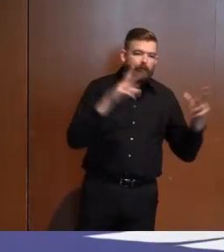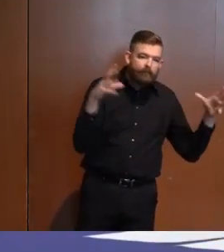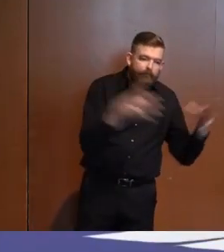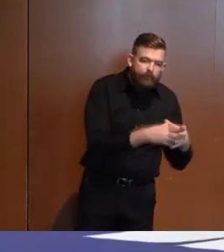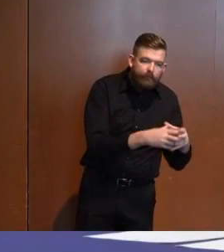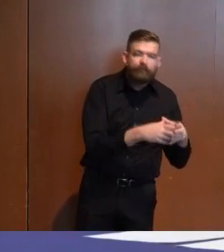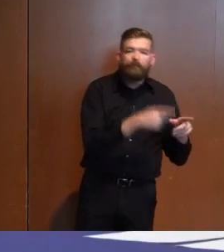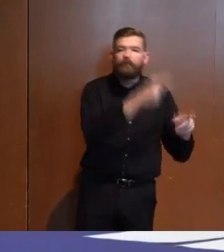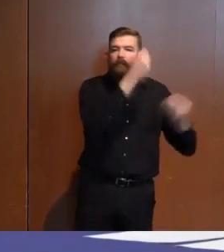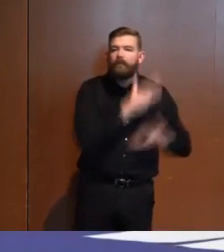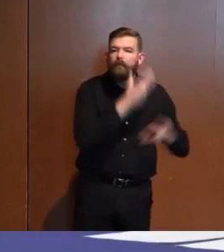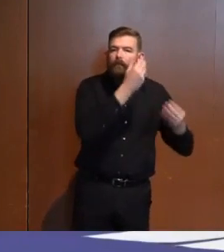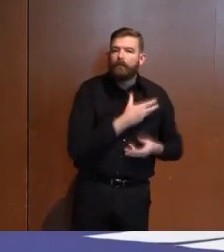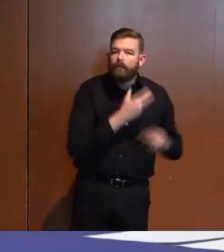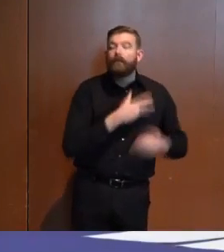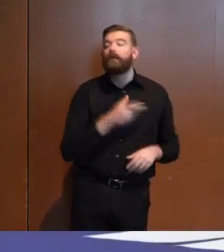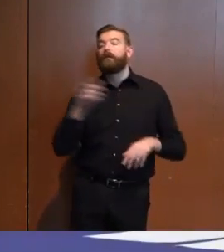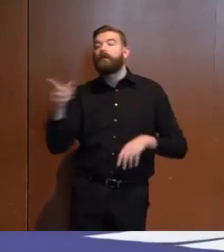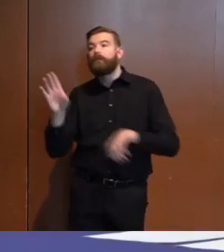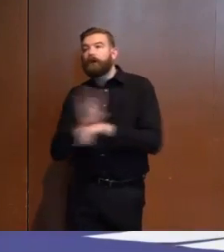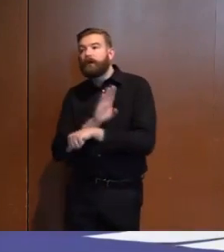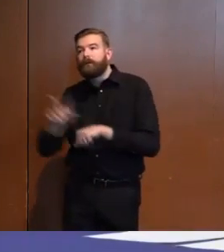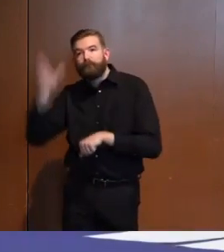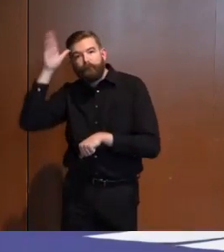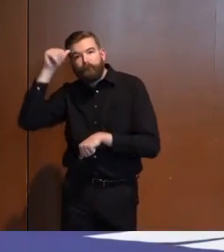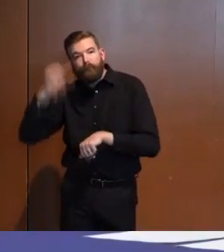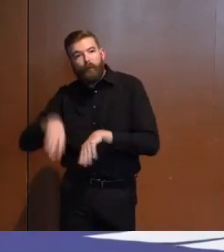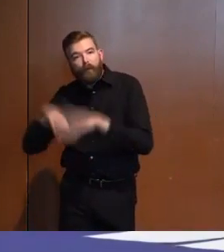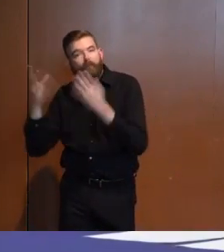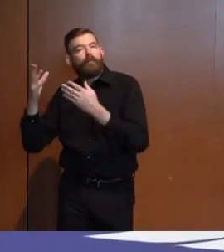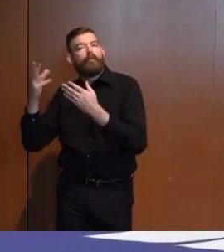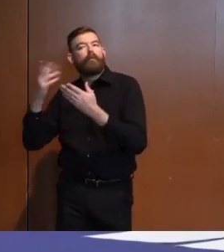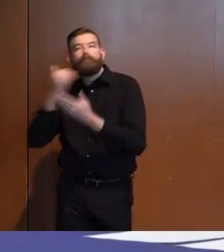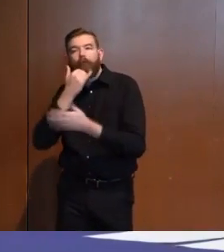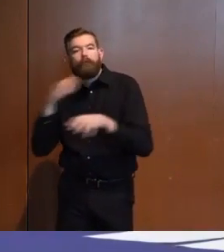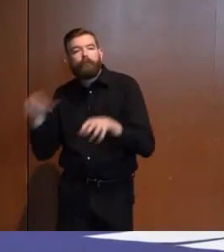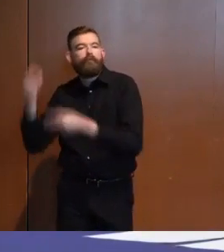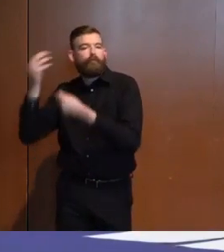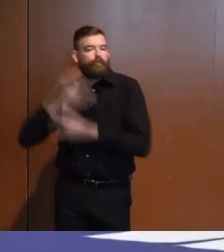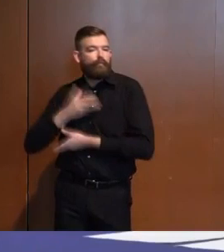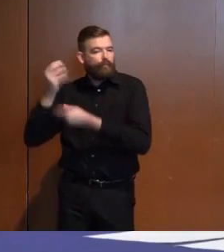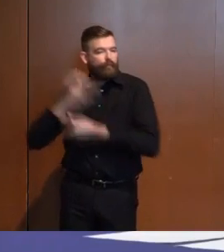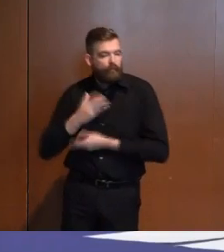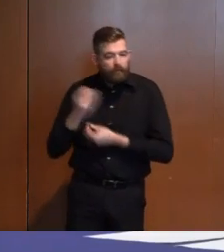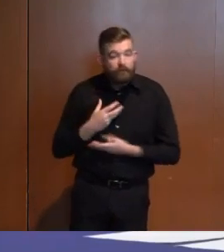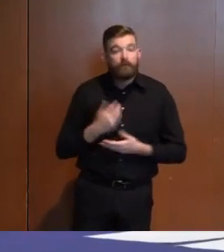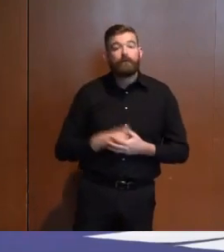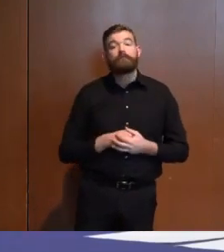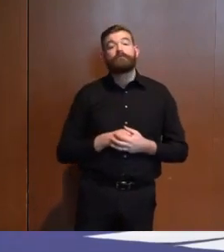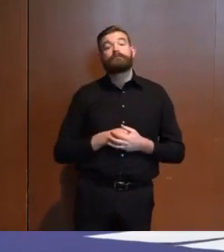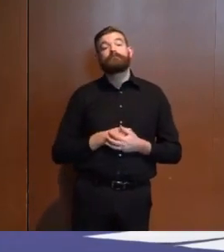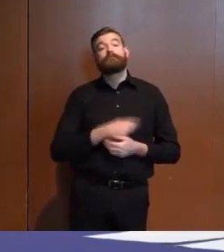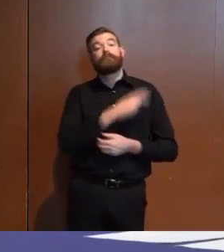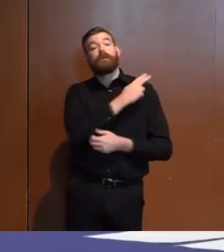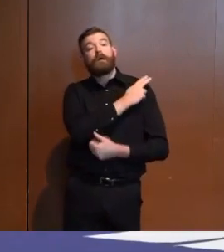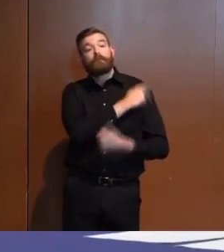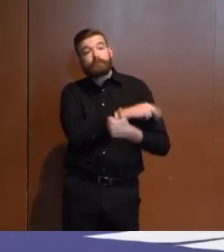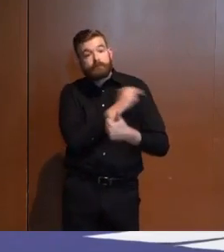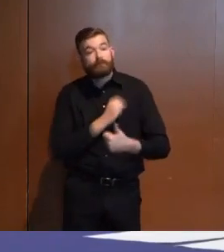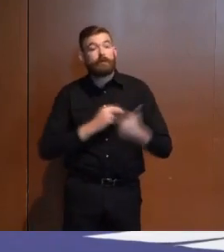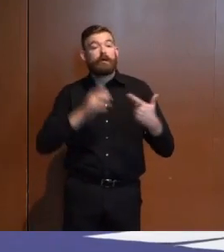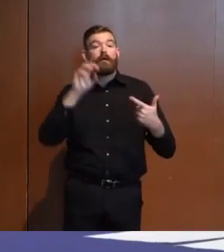for the field hospitals. Would it be safe to say that the hospitals in Edison and Atlantic City might be up and running within the